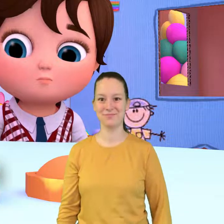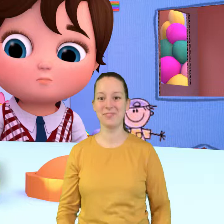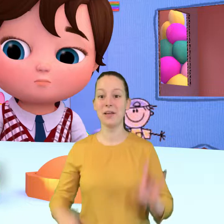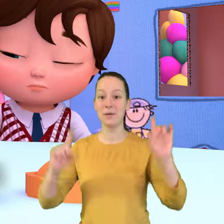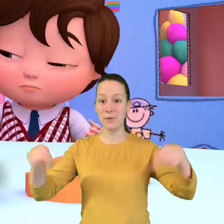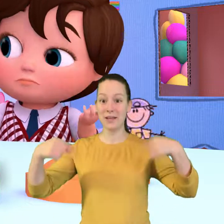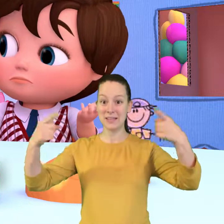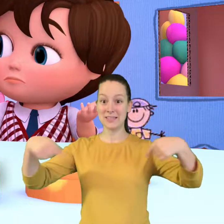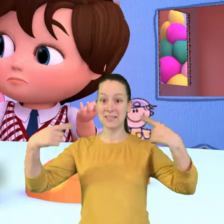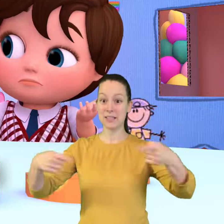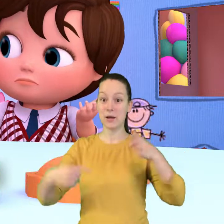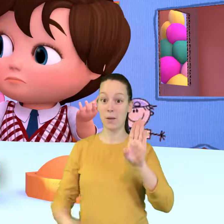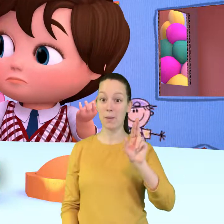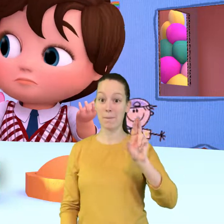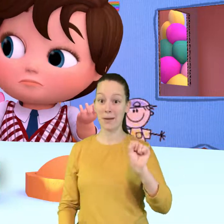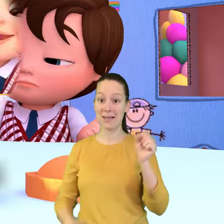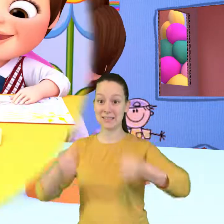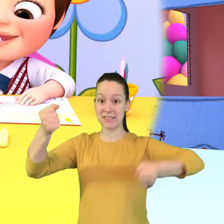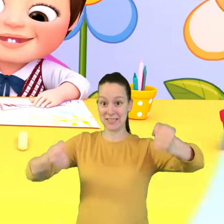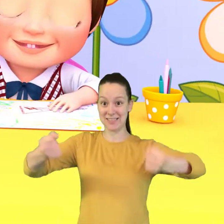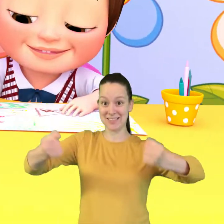The wheels on the bus.